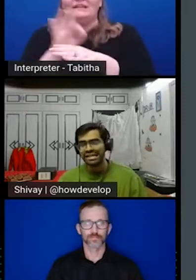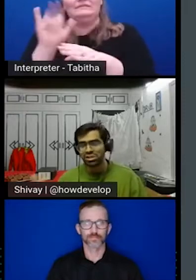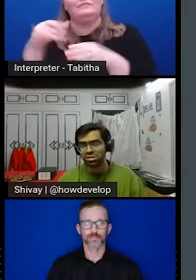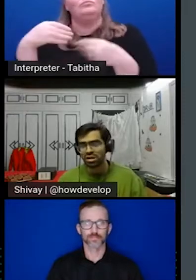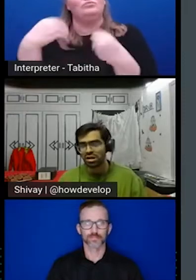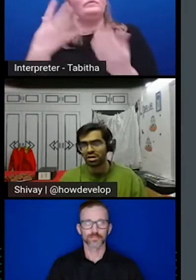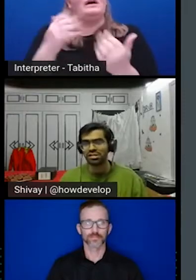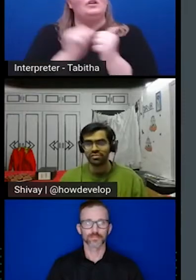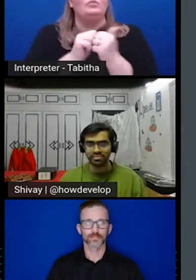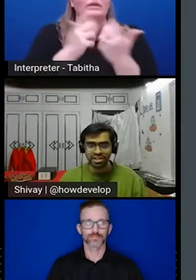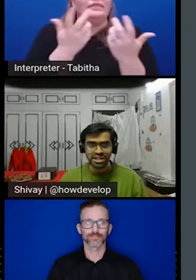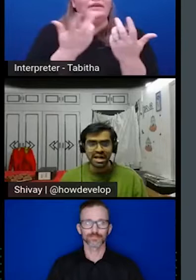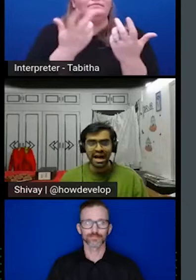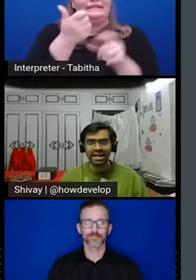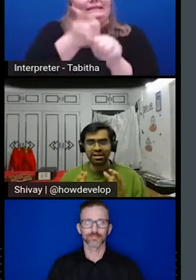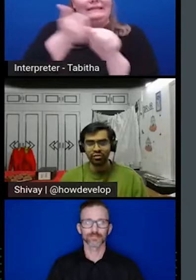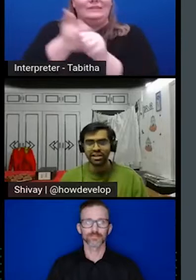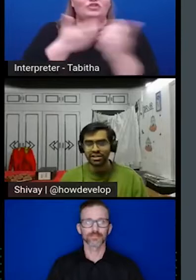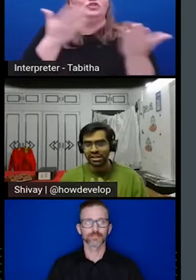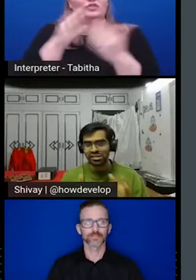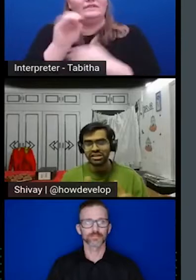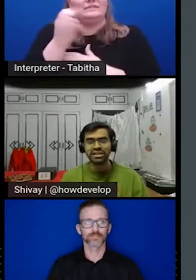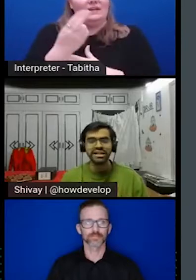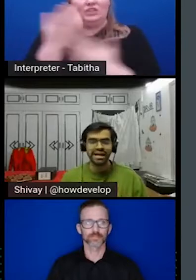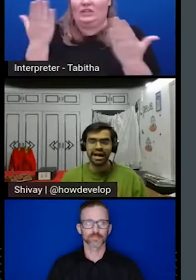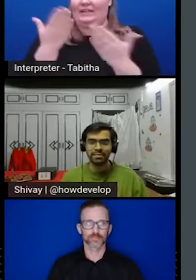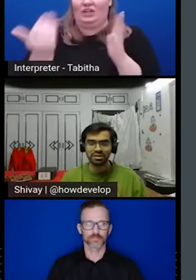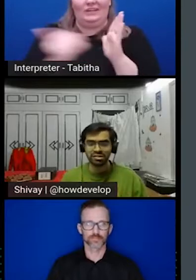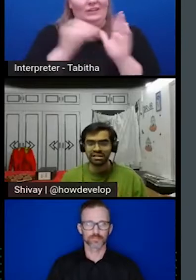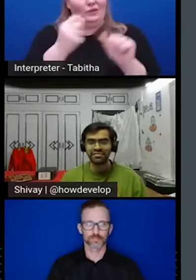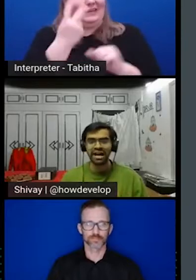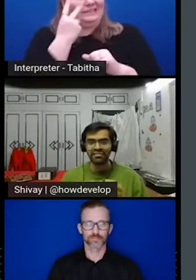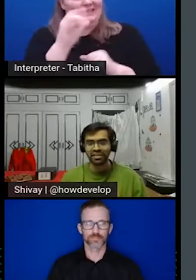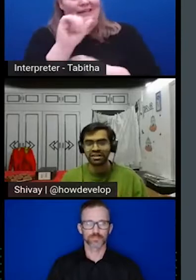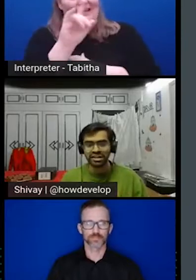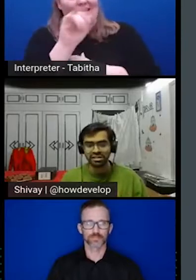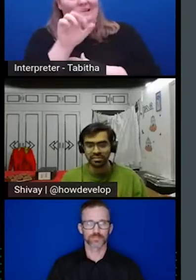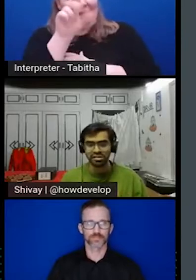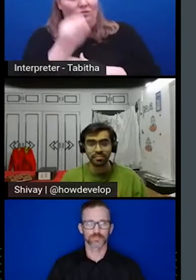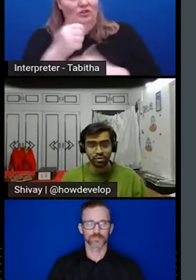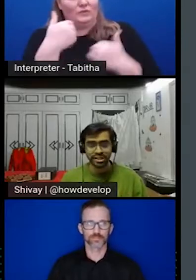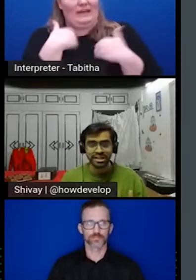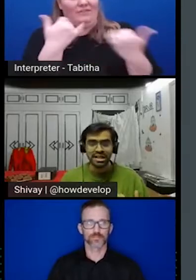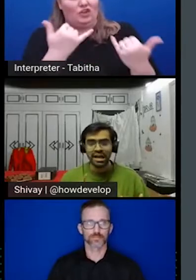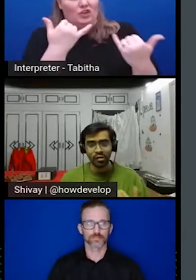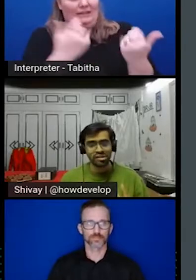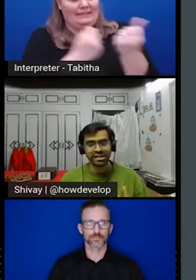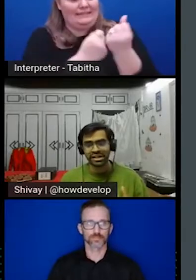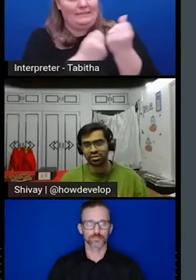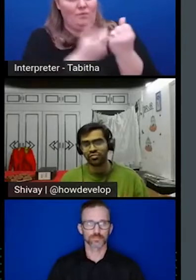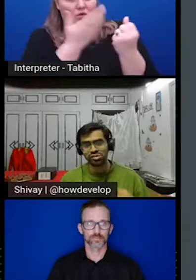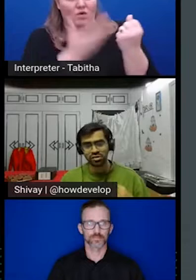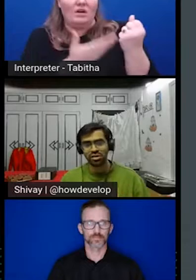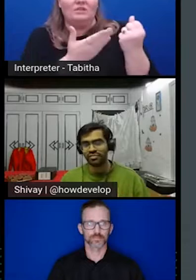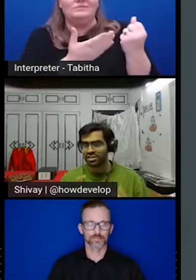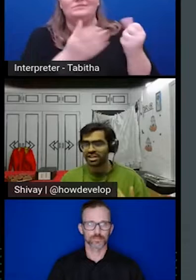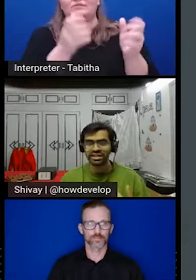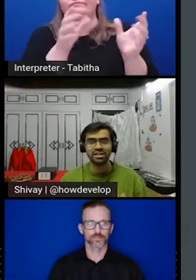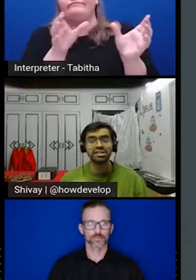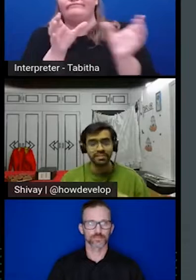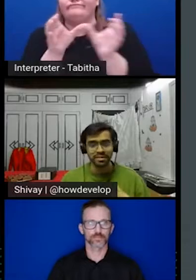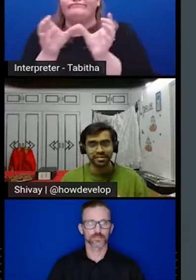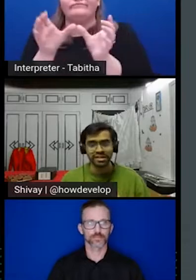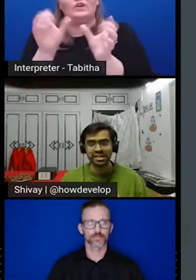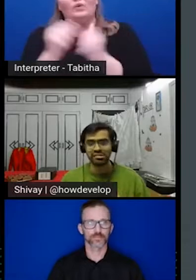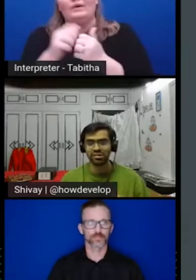with each service mesh. And over here, you can see the adapters that we have currently supported alongside, whether they are